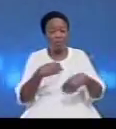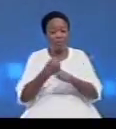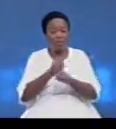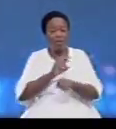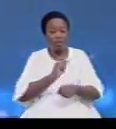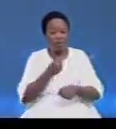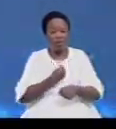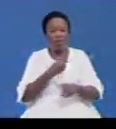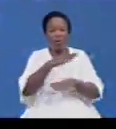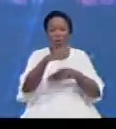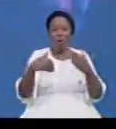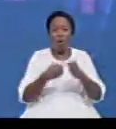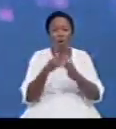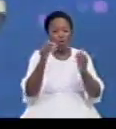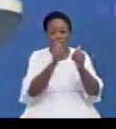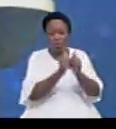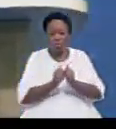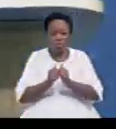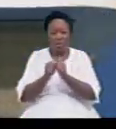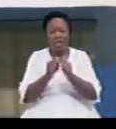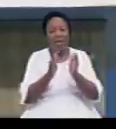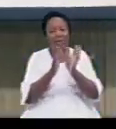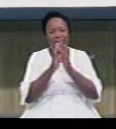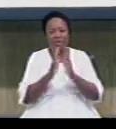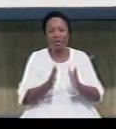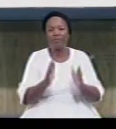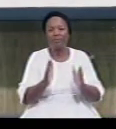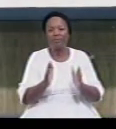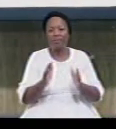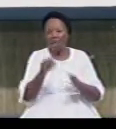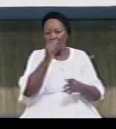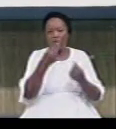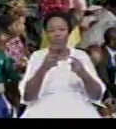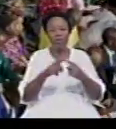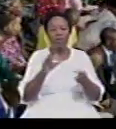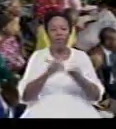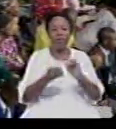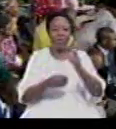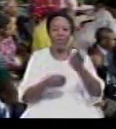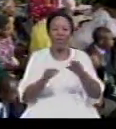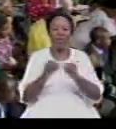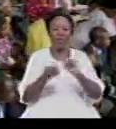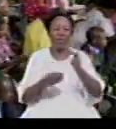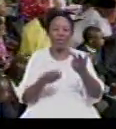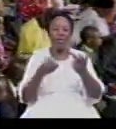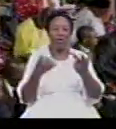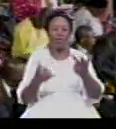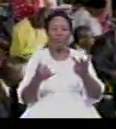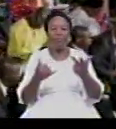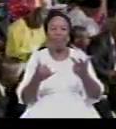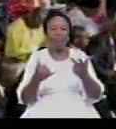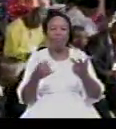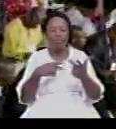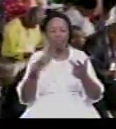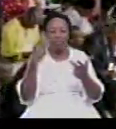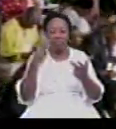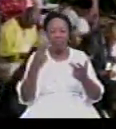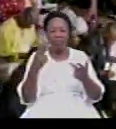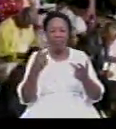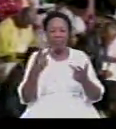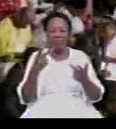all together Christian. I'm coming to number three. Number three, we're looking at